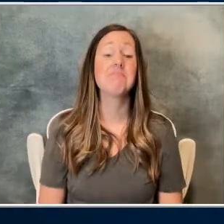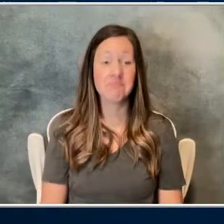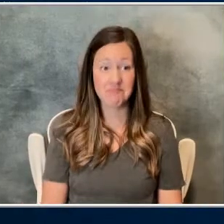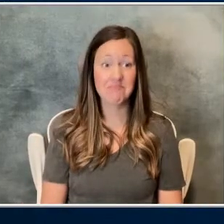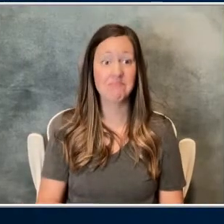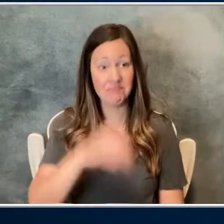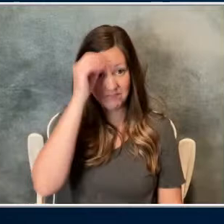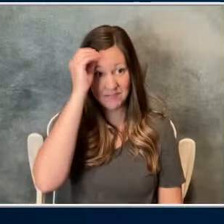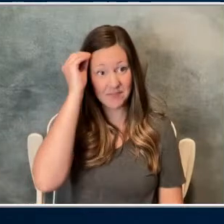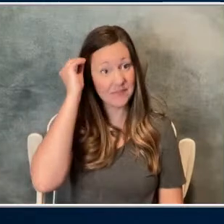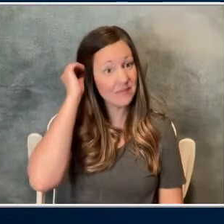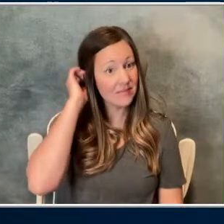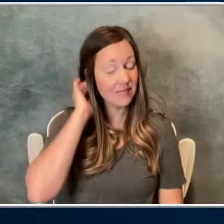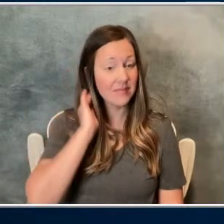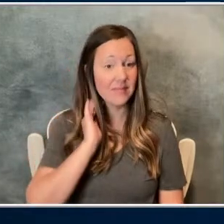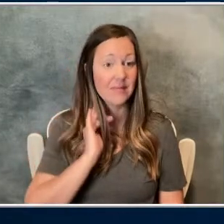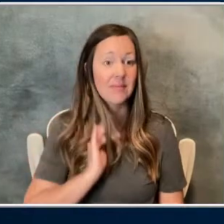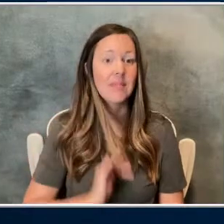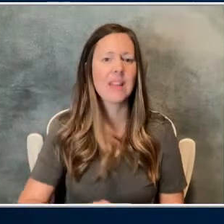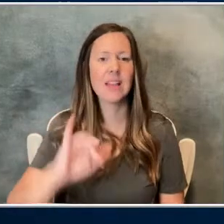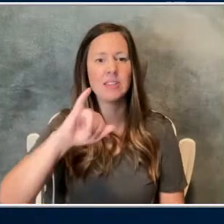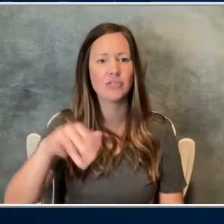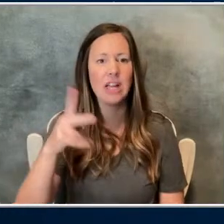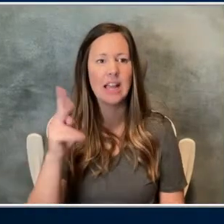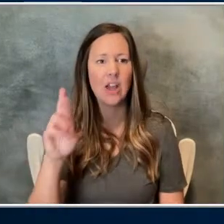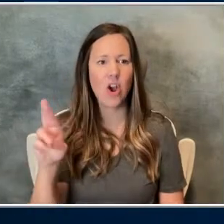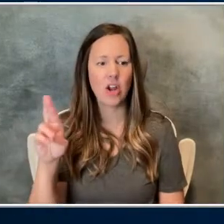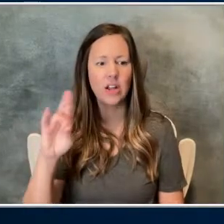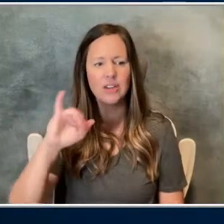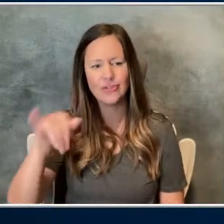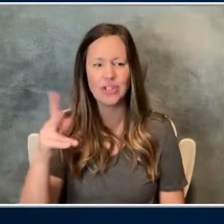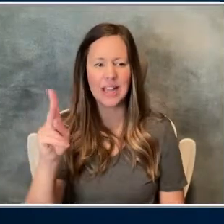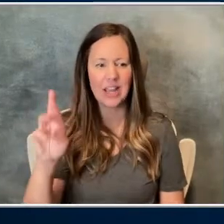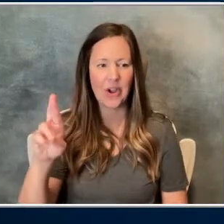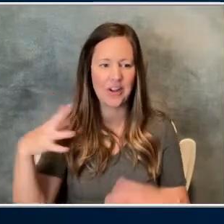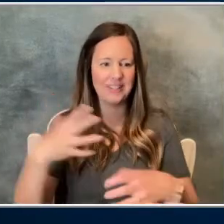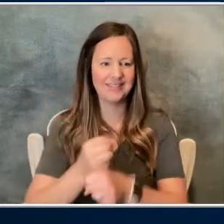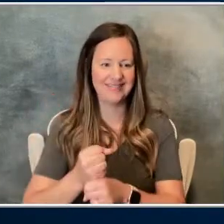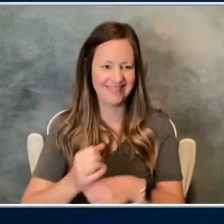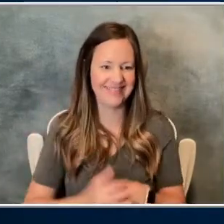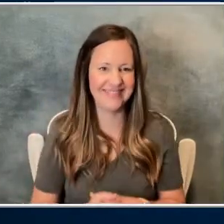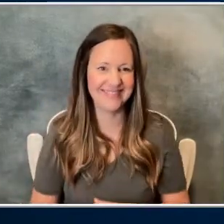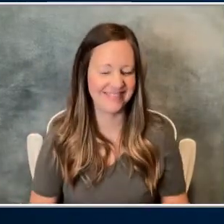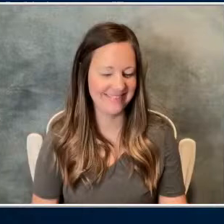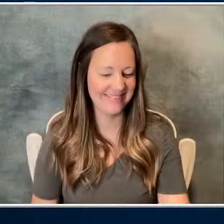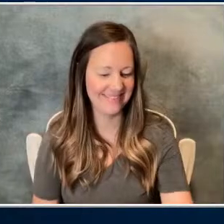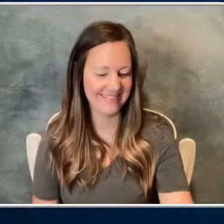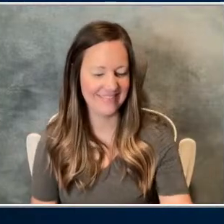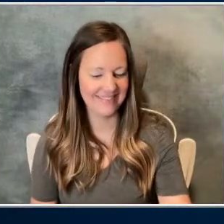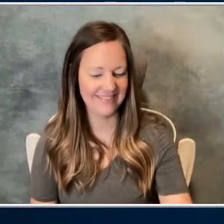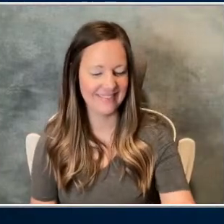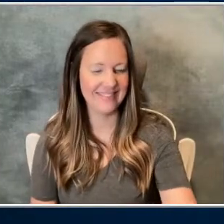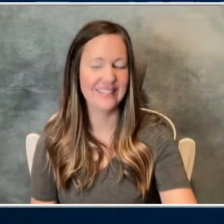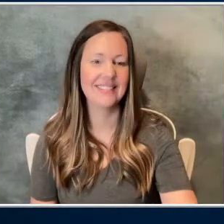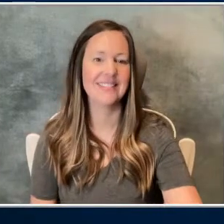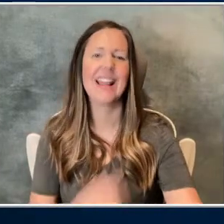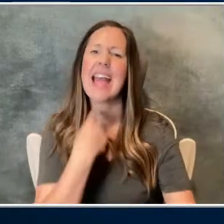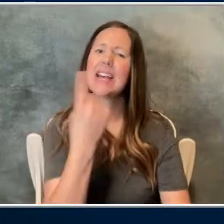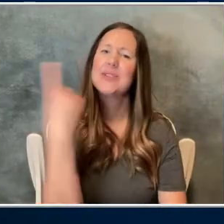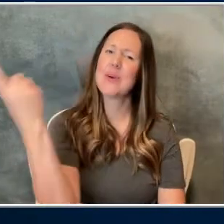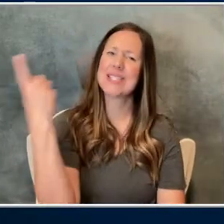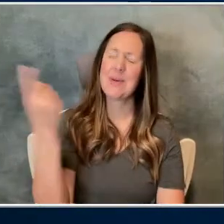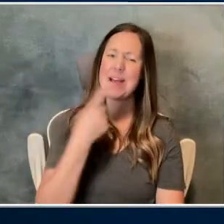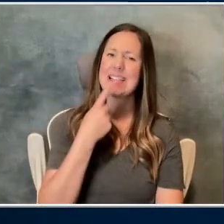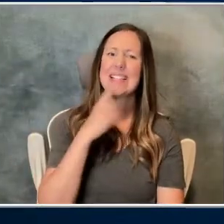JKR. Oh, I'm not supposed to use your. Too bad. JKR. I've been in for like 20 years. Yesterday I told them that no one ever calls me Jessica. I